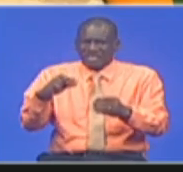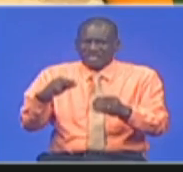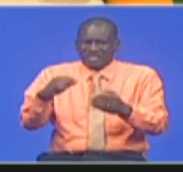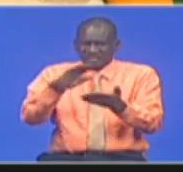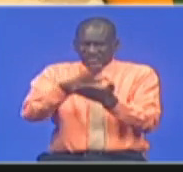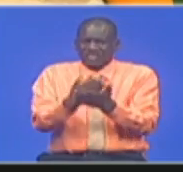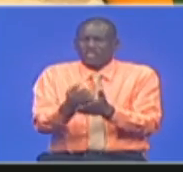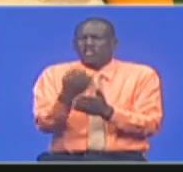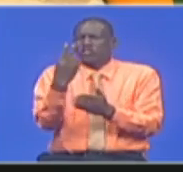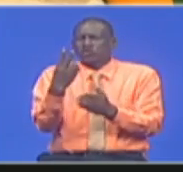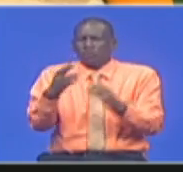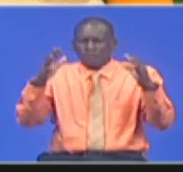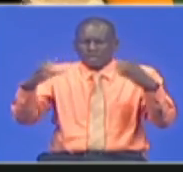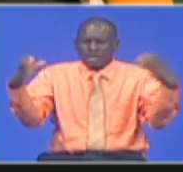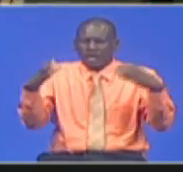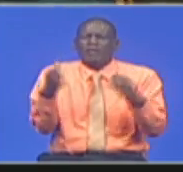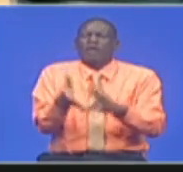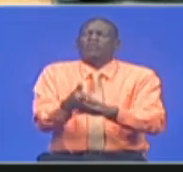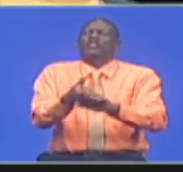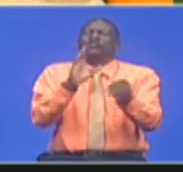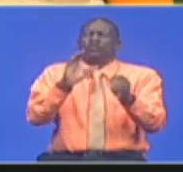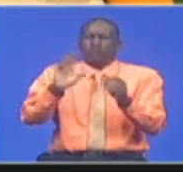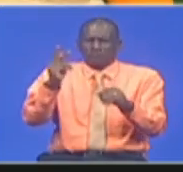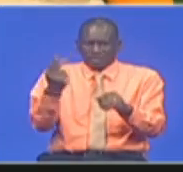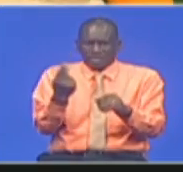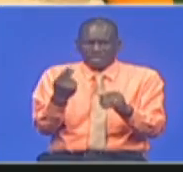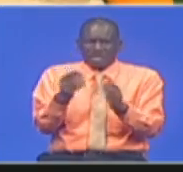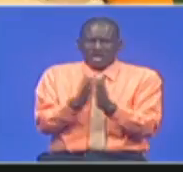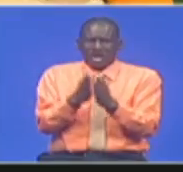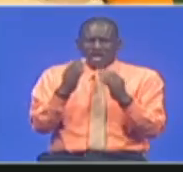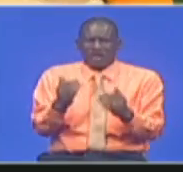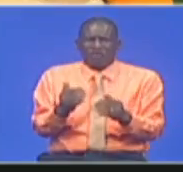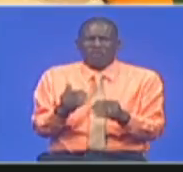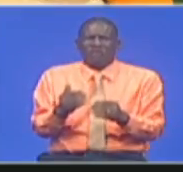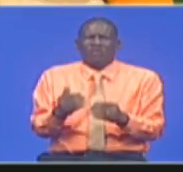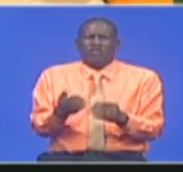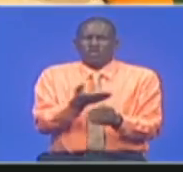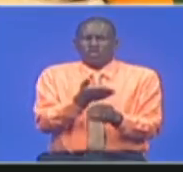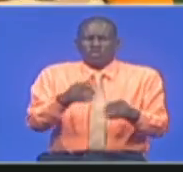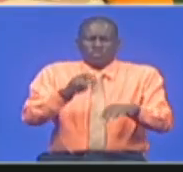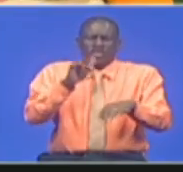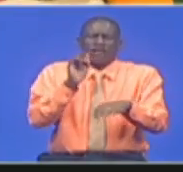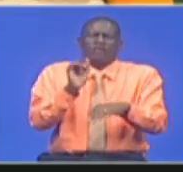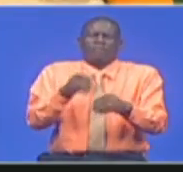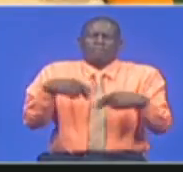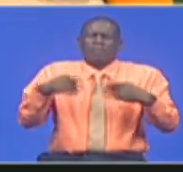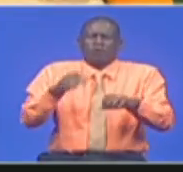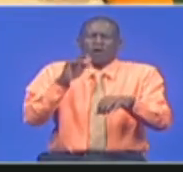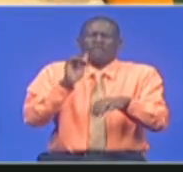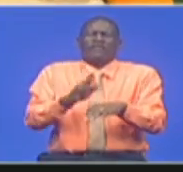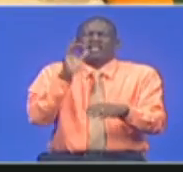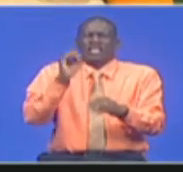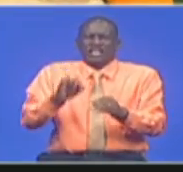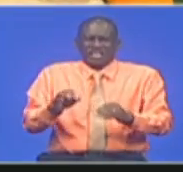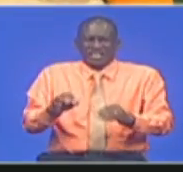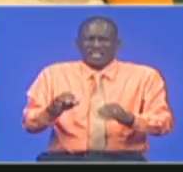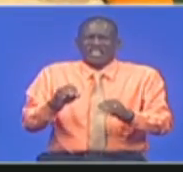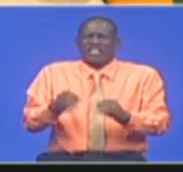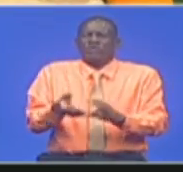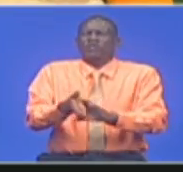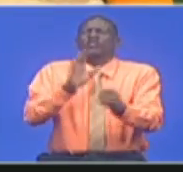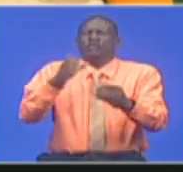game in the country, and now those who are directly affected by their leaving the nation, they say their livelihoods will be